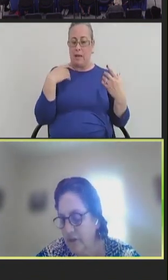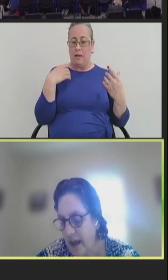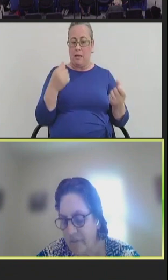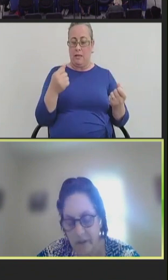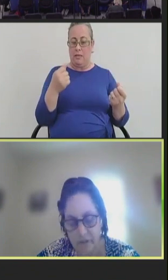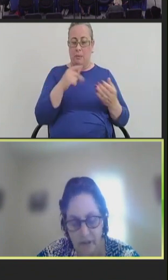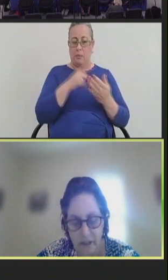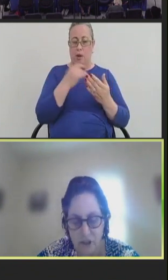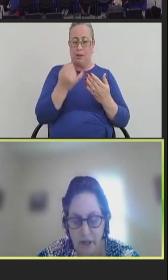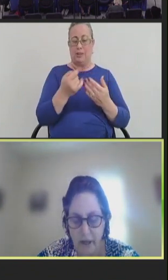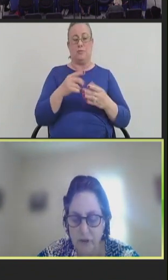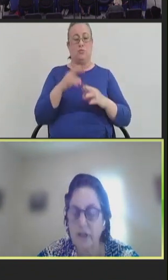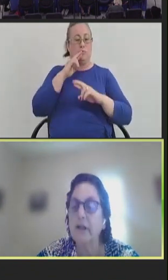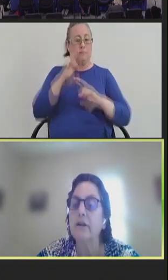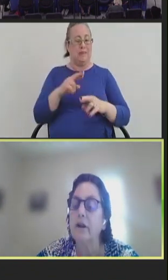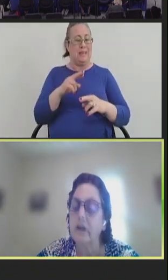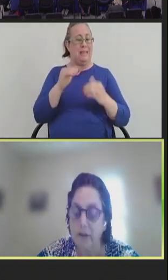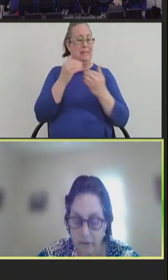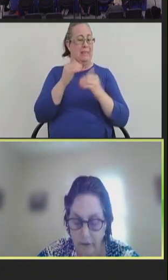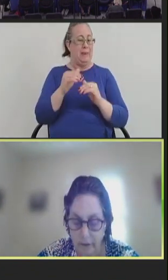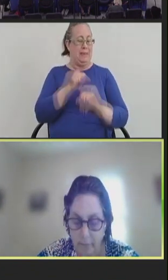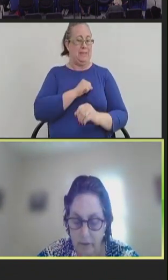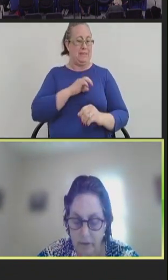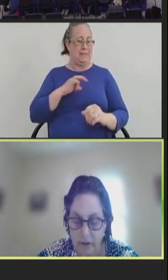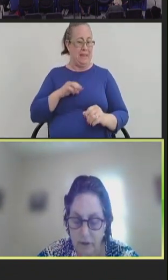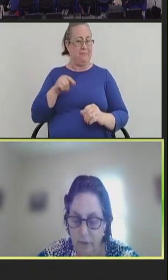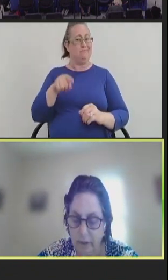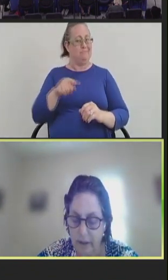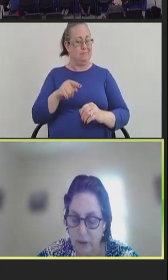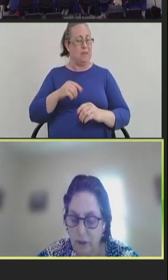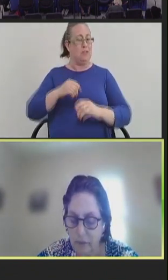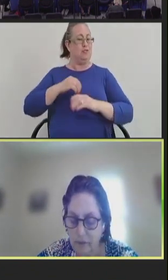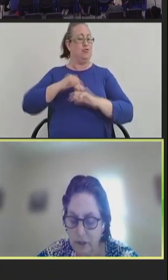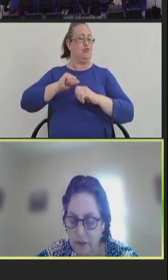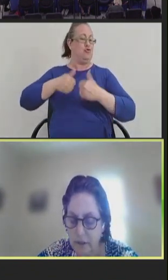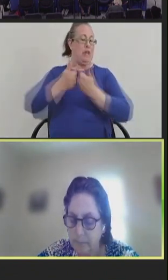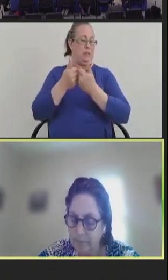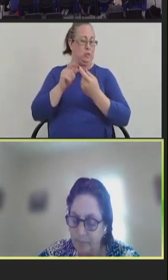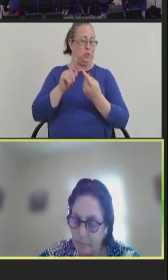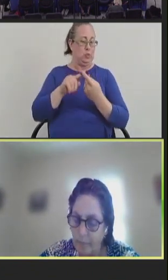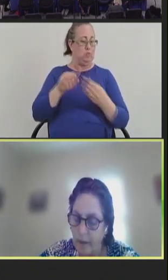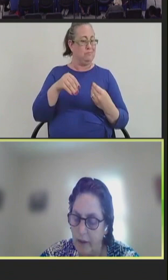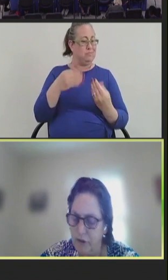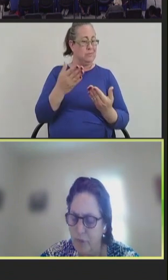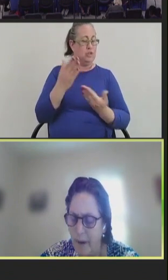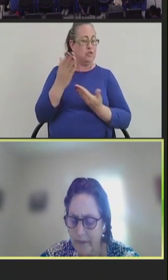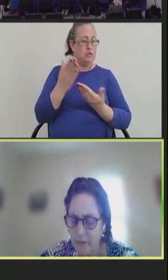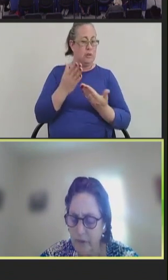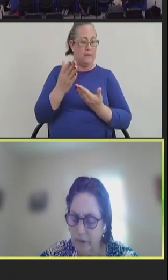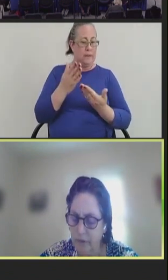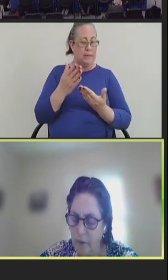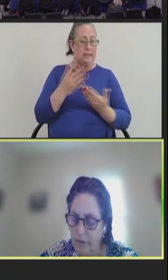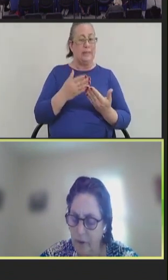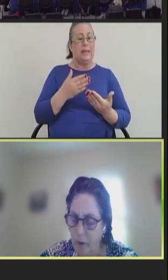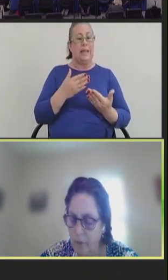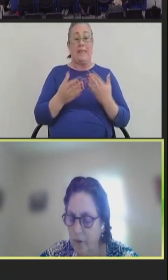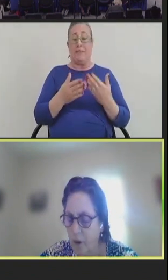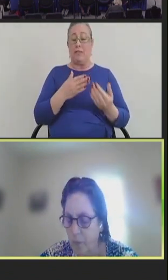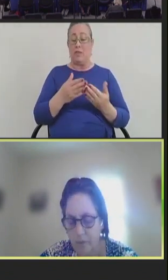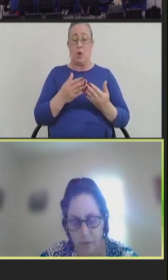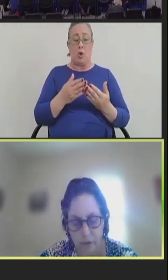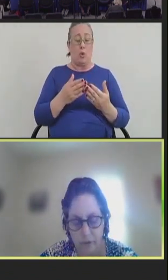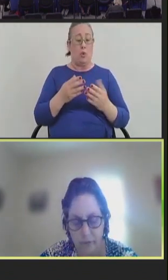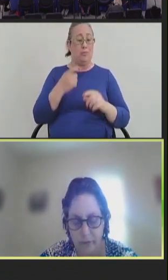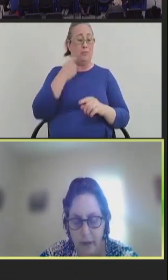limited staffing as a key challenge in conducting their immunization-related services, despite the recent growth in